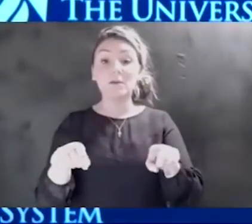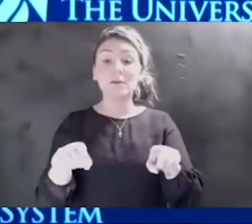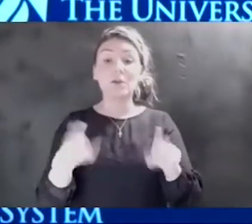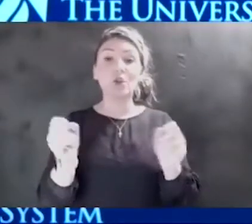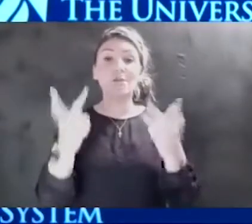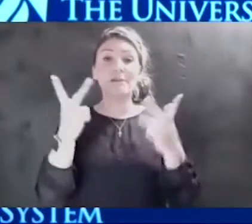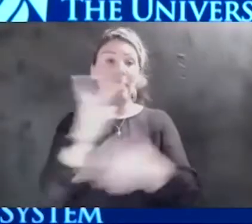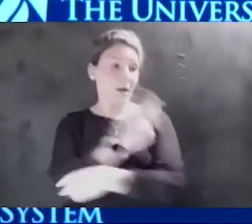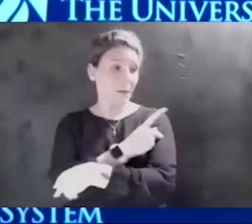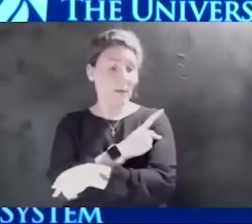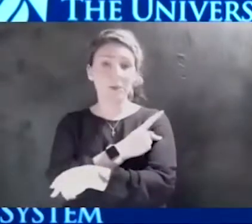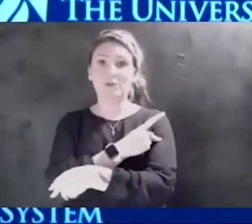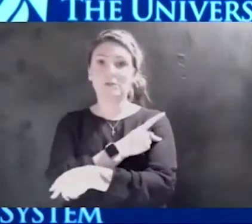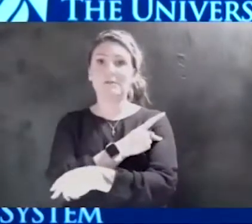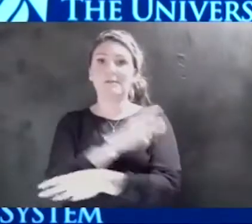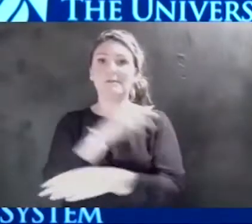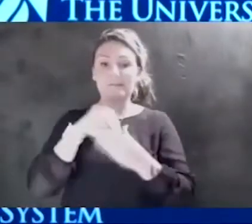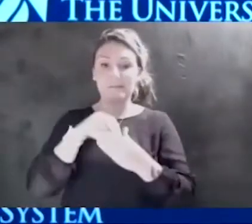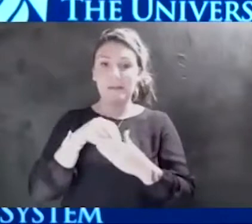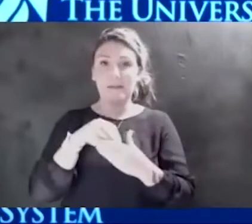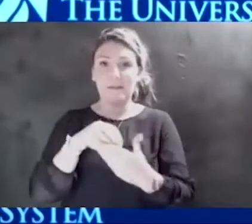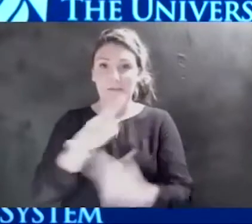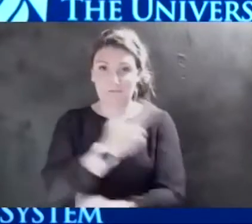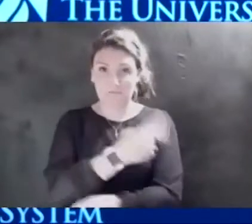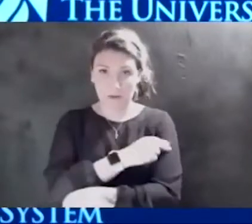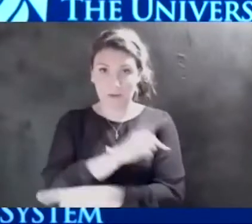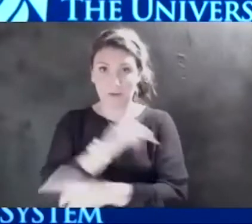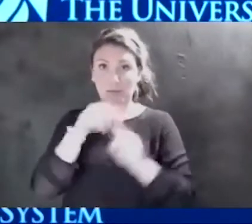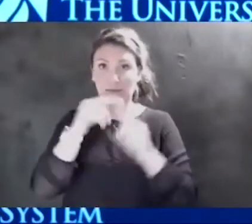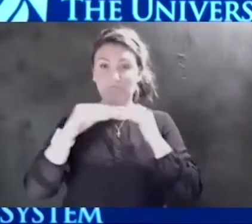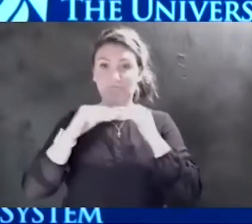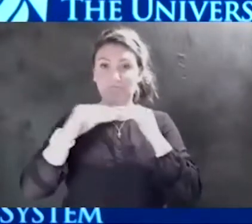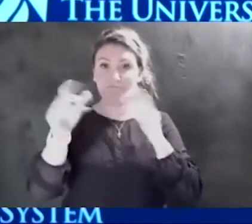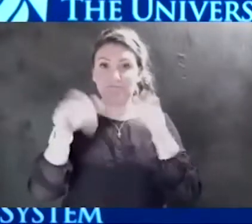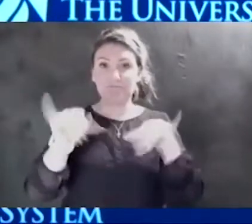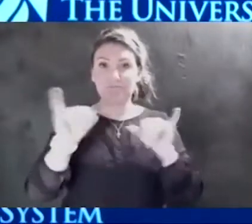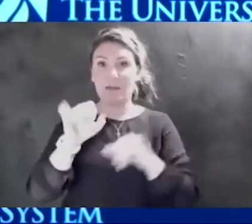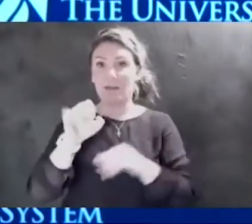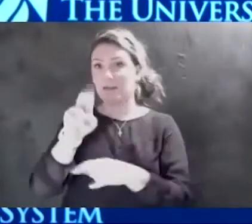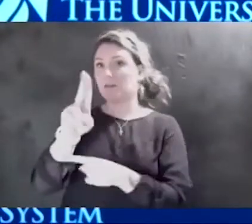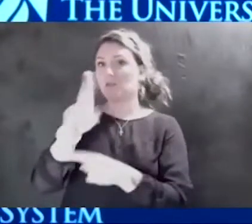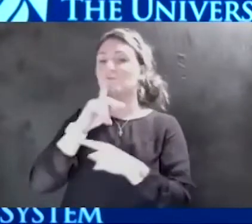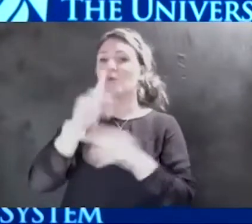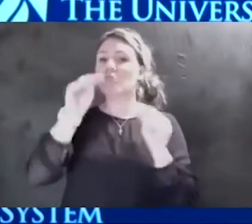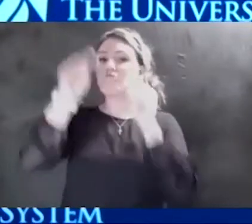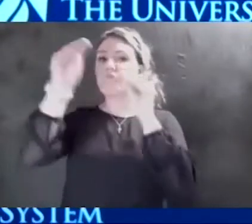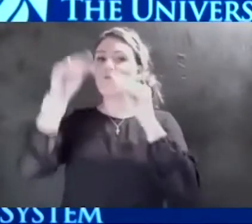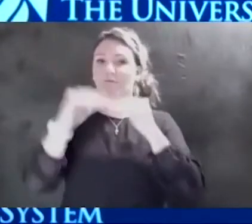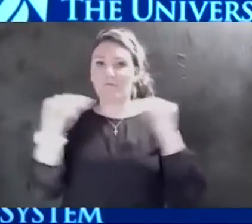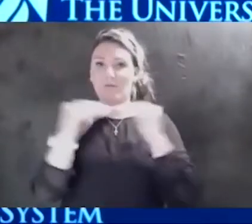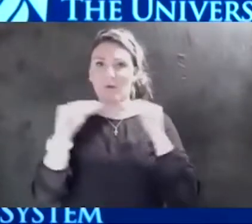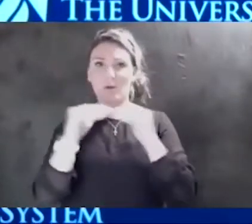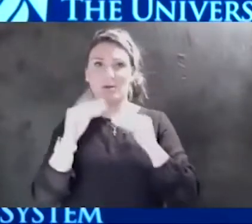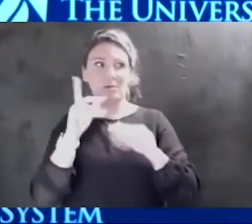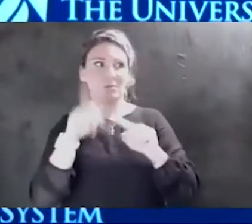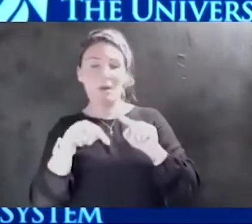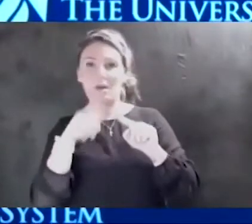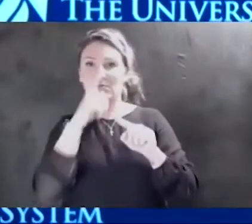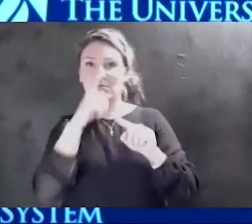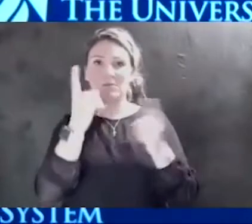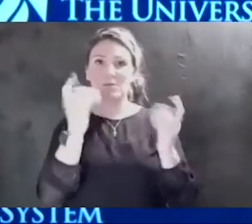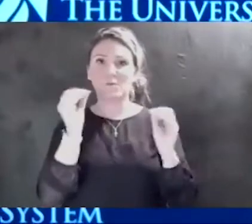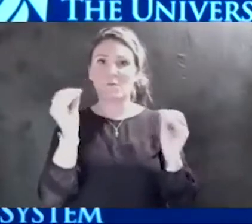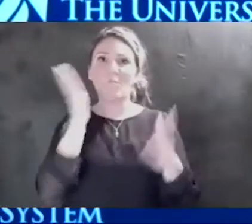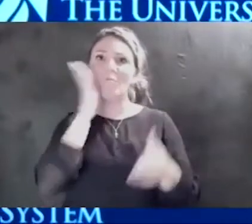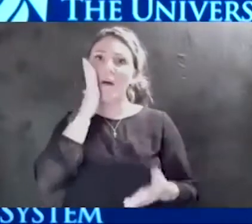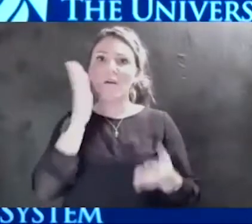hospital, when you get stabilized in the ICU and you can move to the floor, we can't move to the floor because there's no bed on the floor to move to. So that's actually